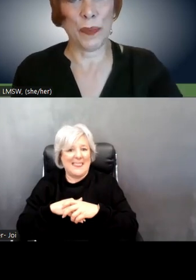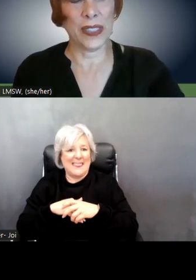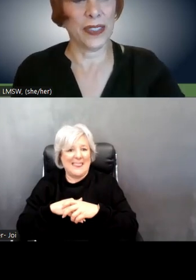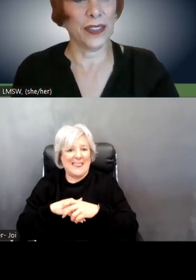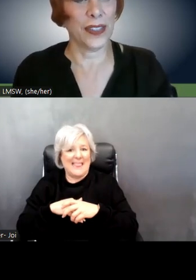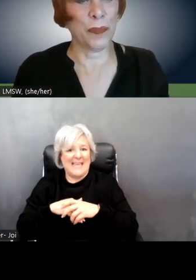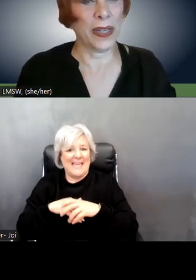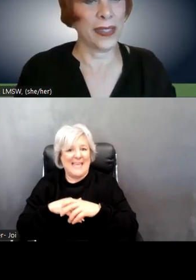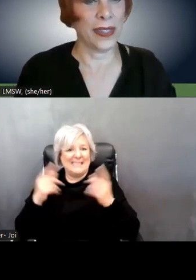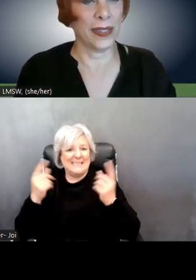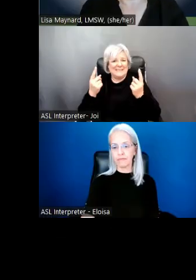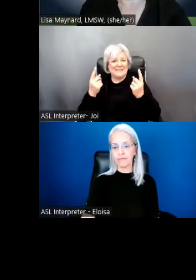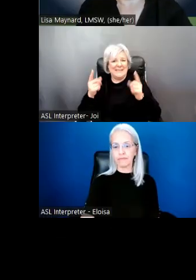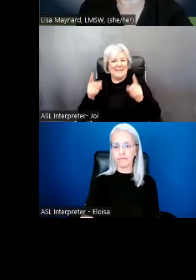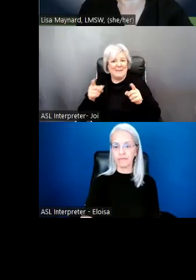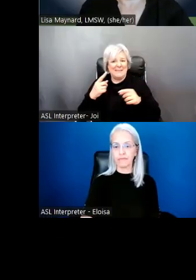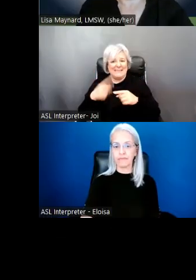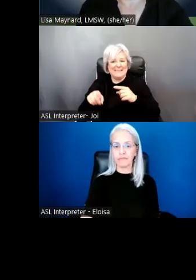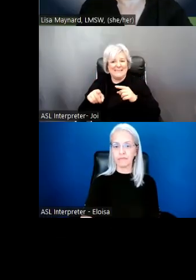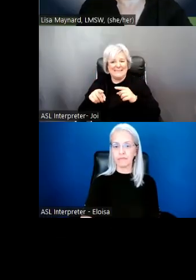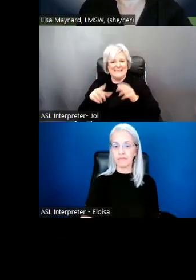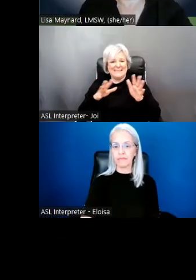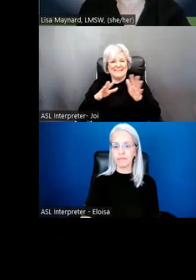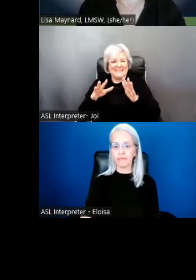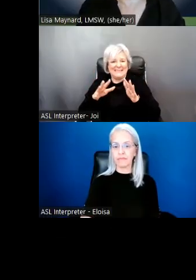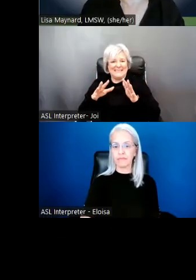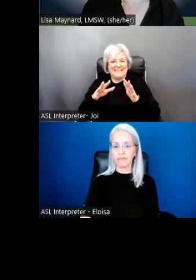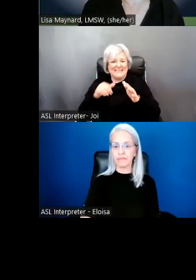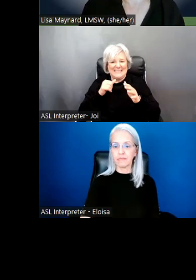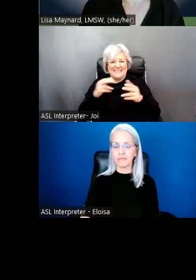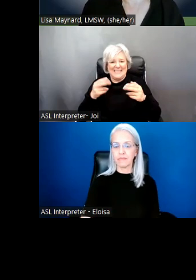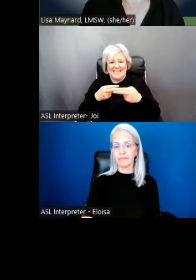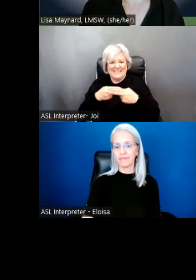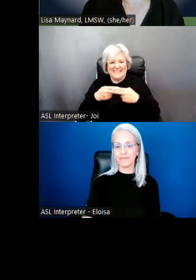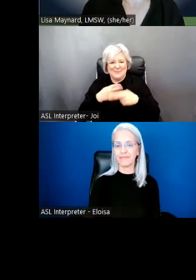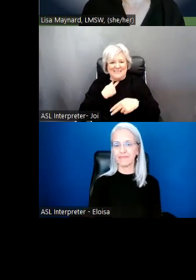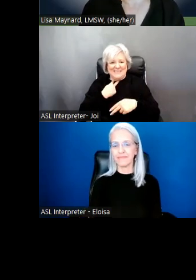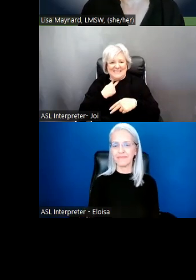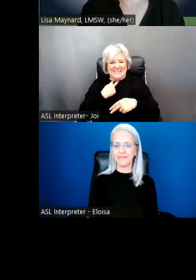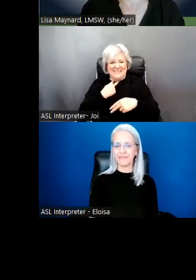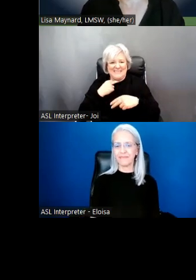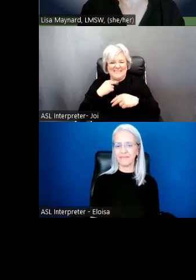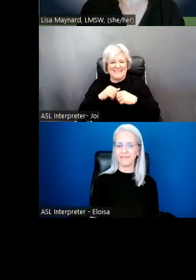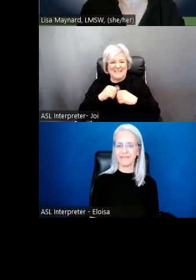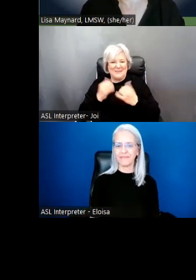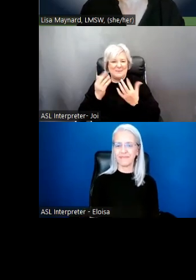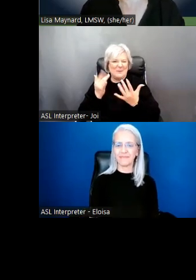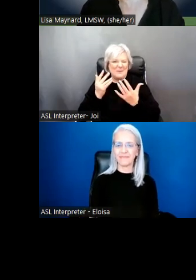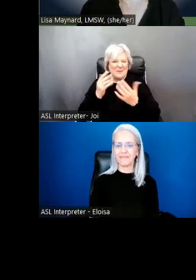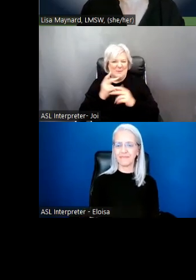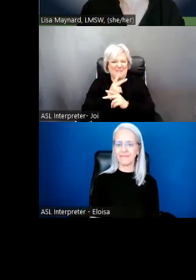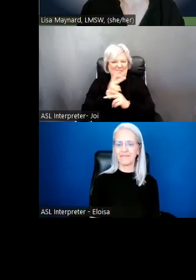Yes, what happened here? Oh, it's not moving. It's not moving. Hang on. We're stuck. Oh, wow. We have